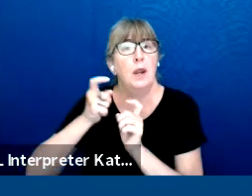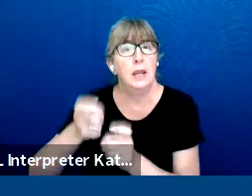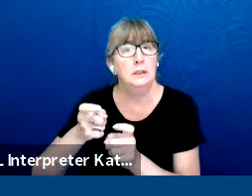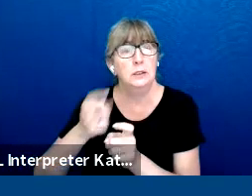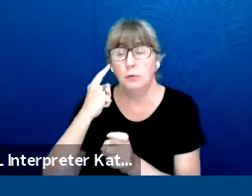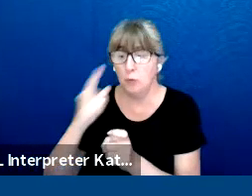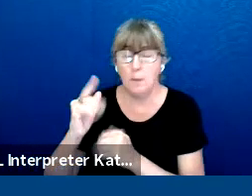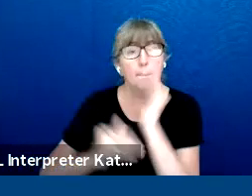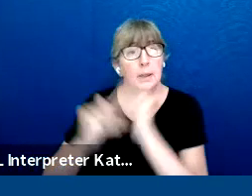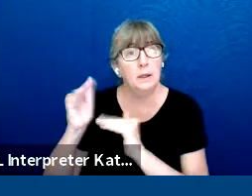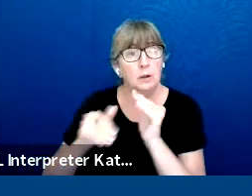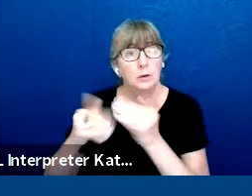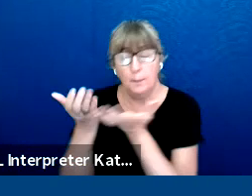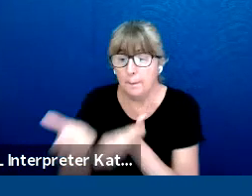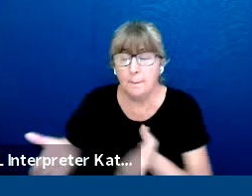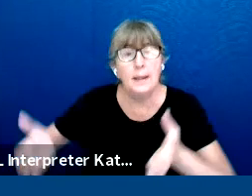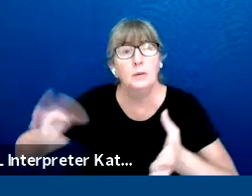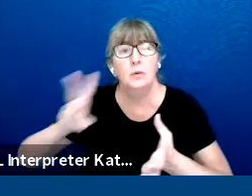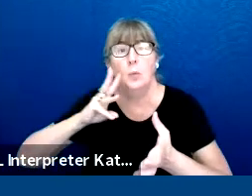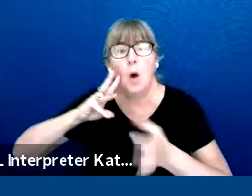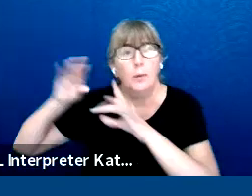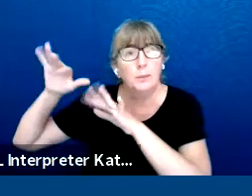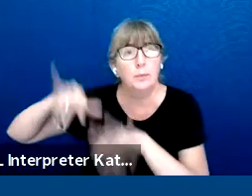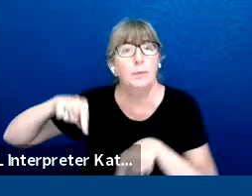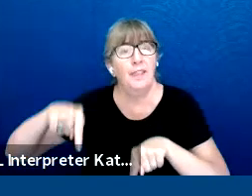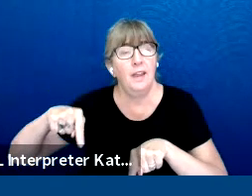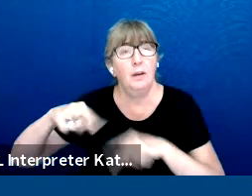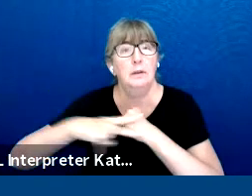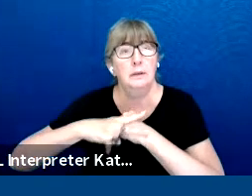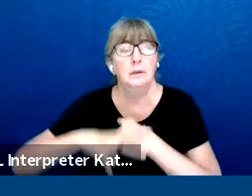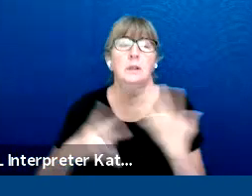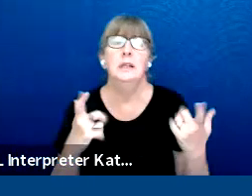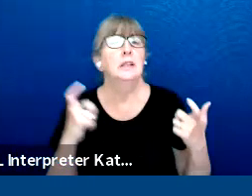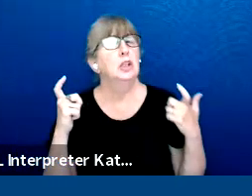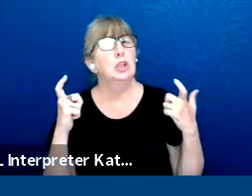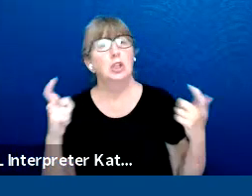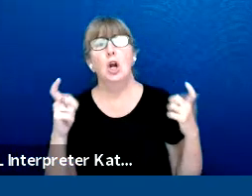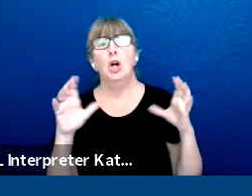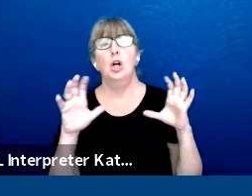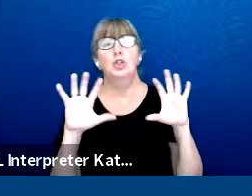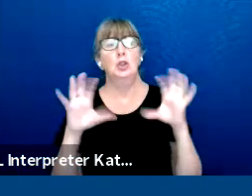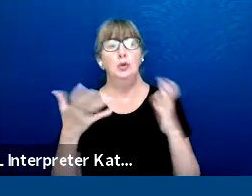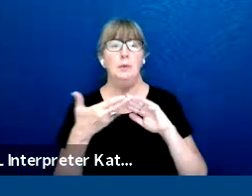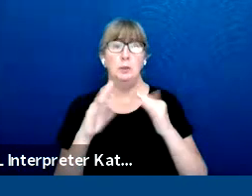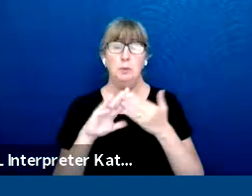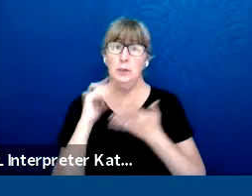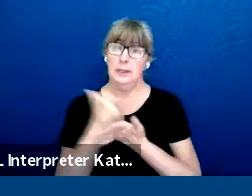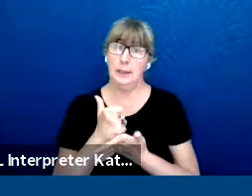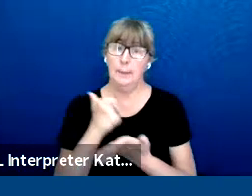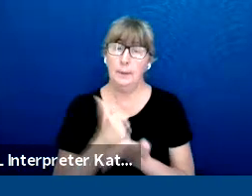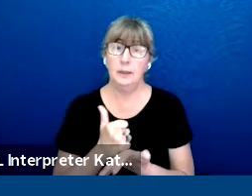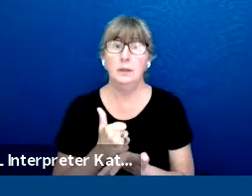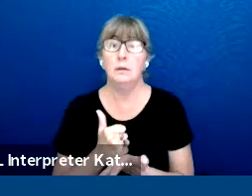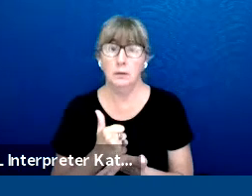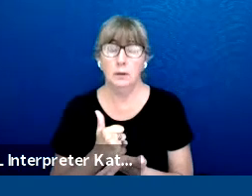basins. It is a very large group of community that is helping.